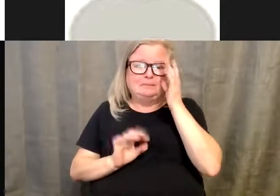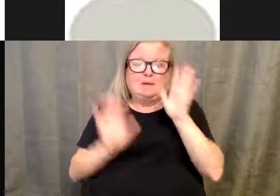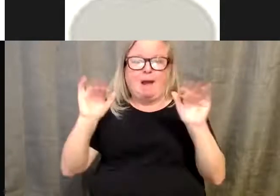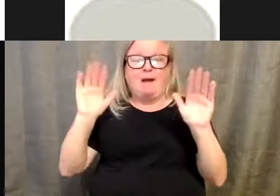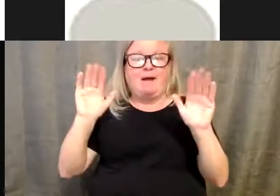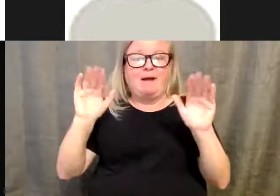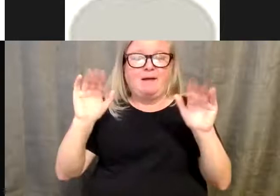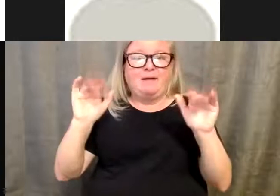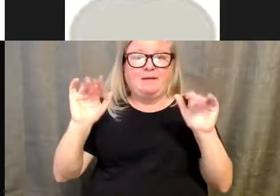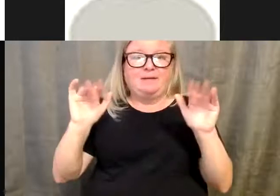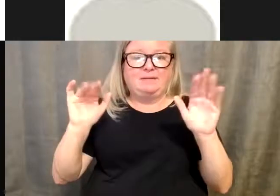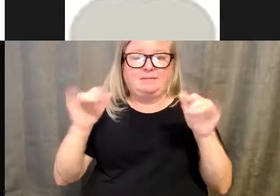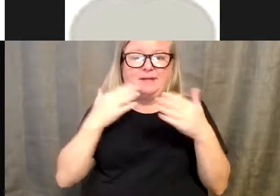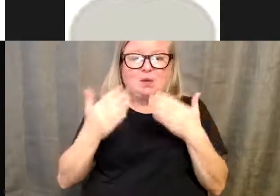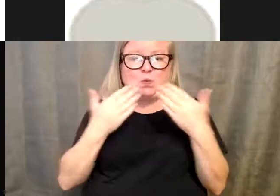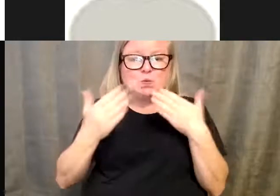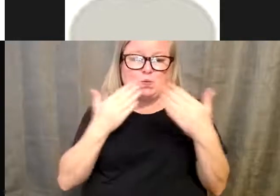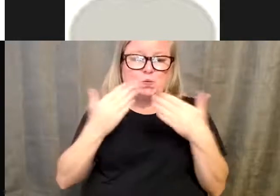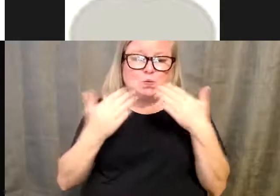Bye. And Thank you.